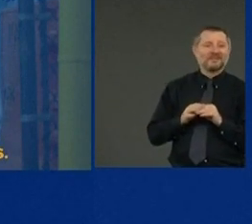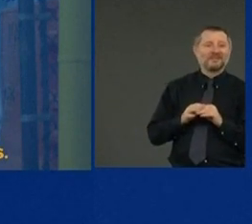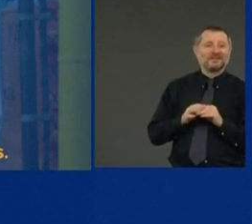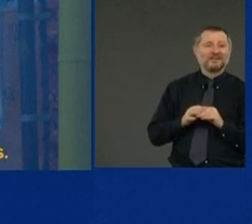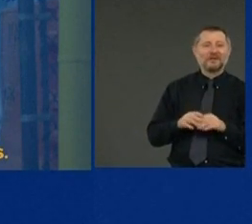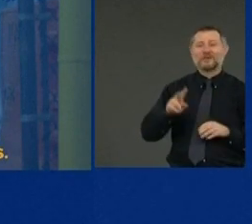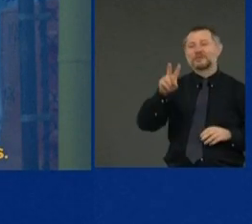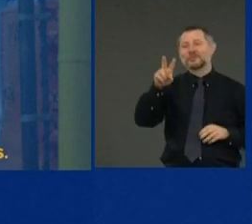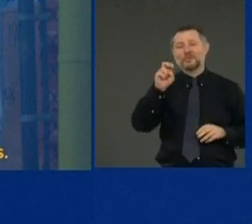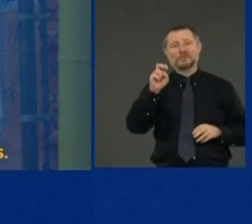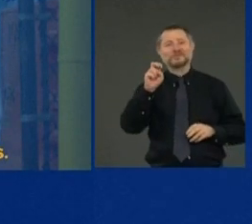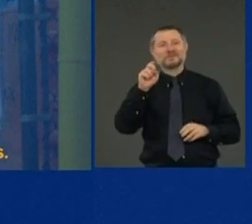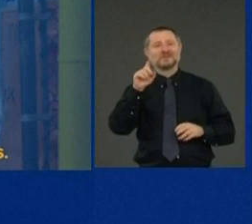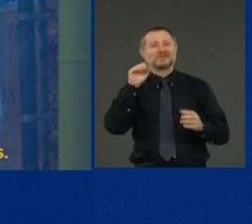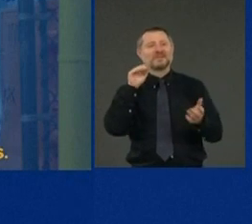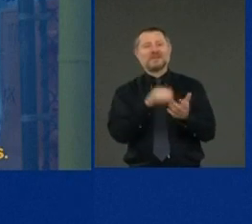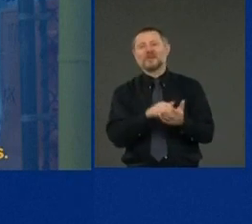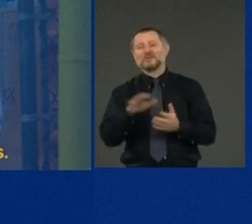200,000 deaths.